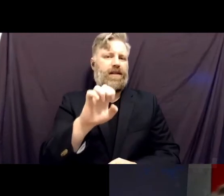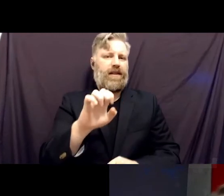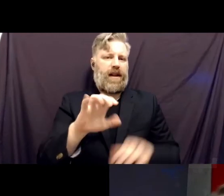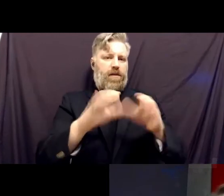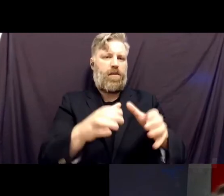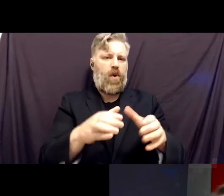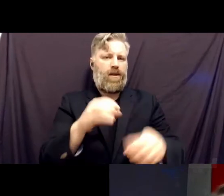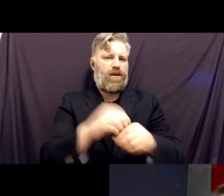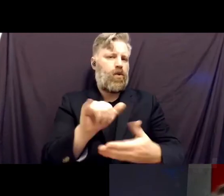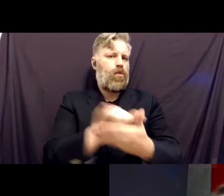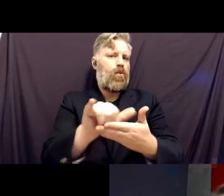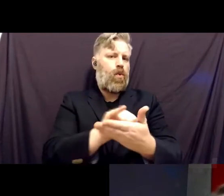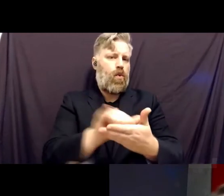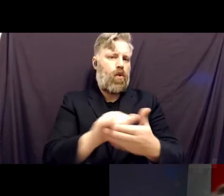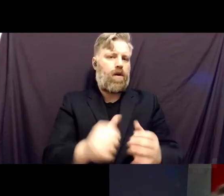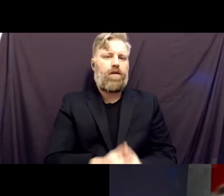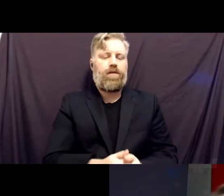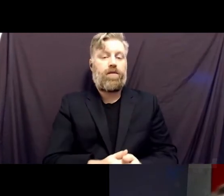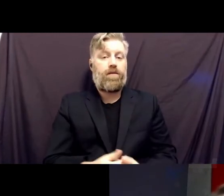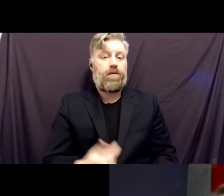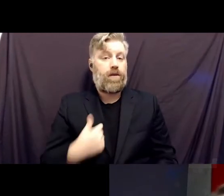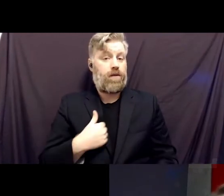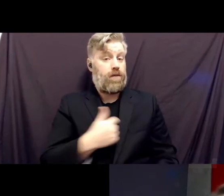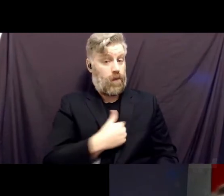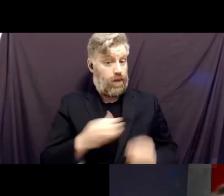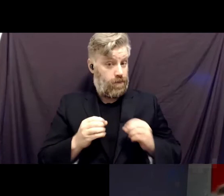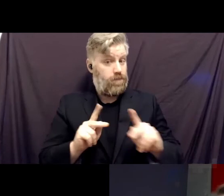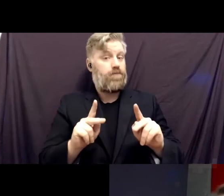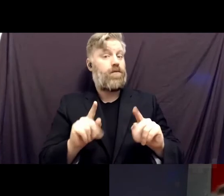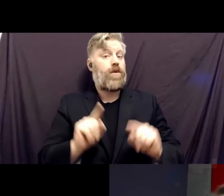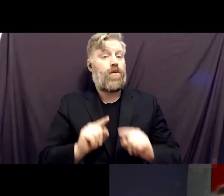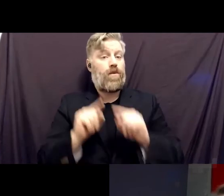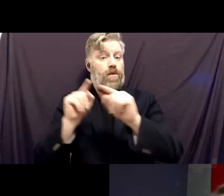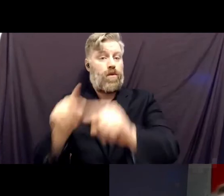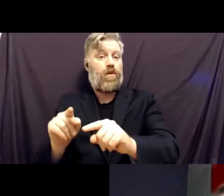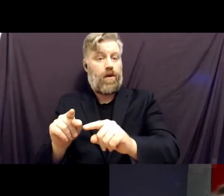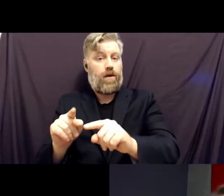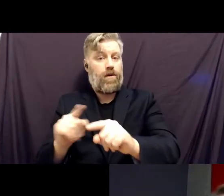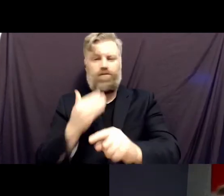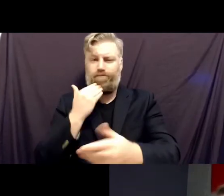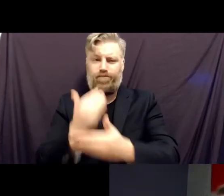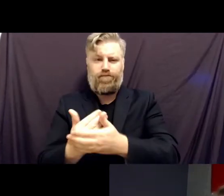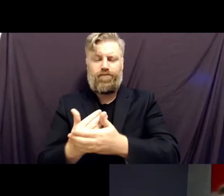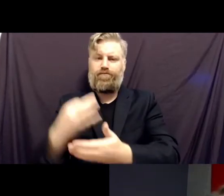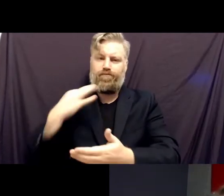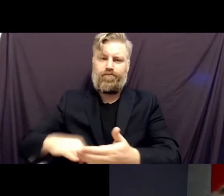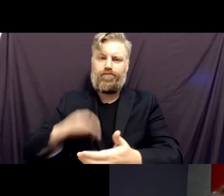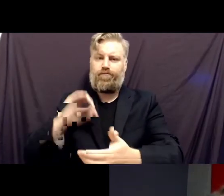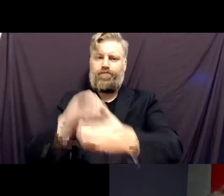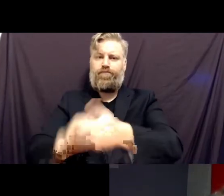York. We got the opportunity to go into fruitful partnerships and